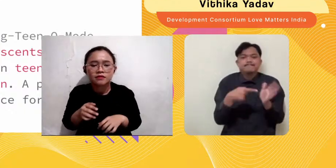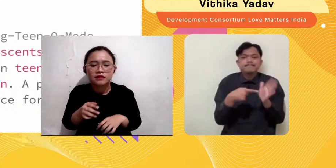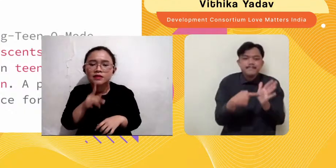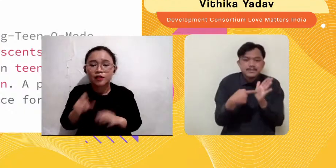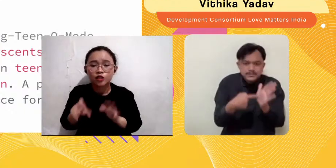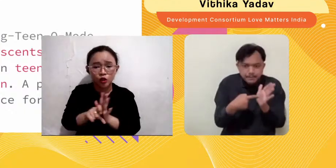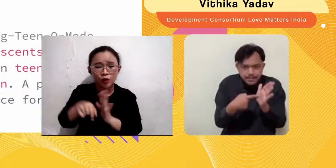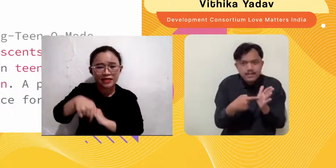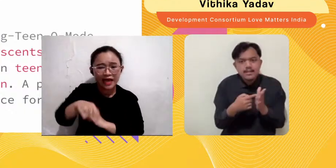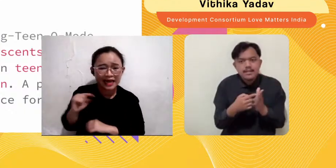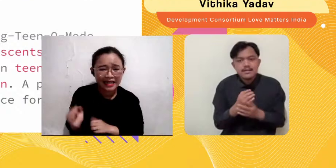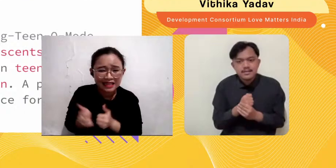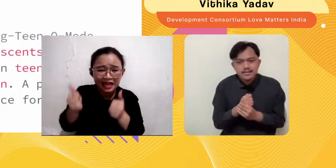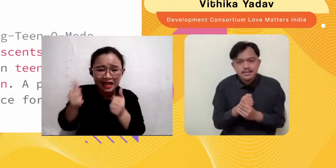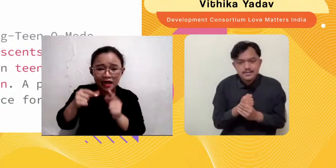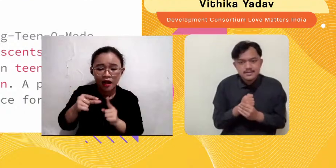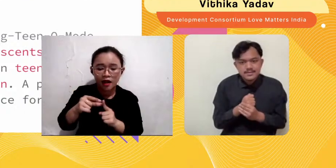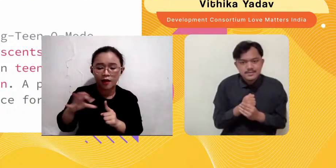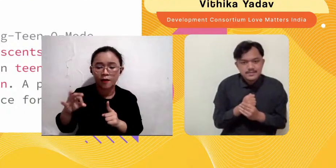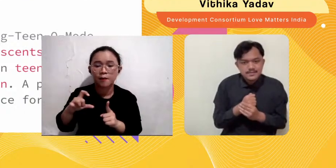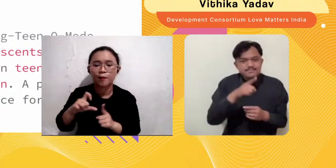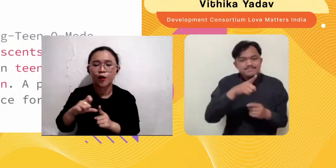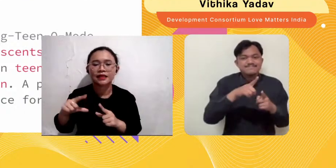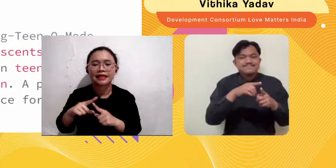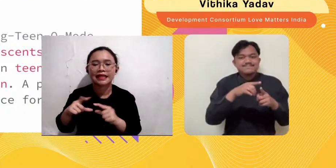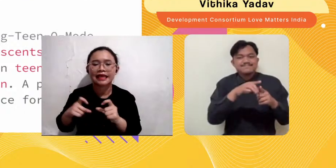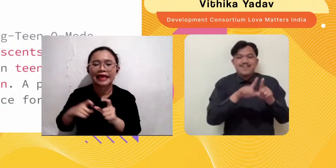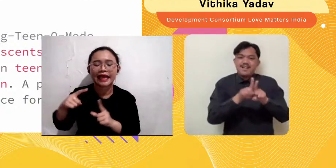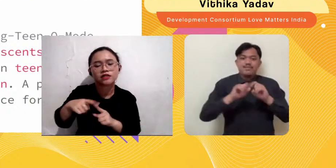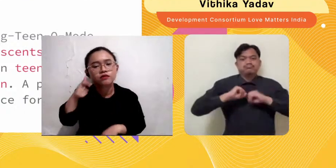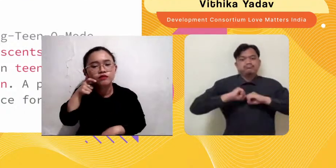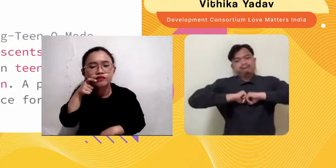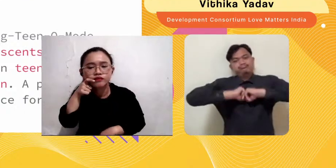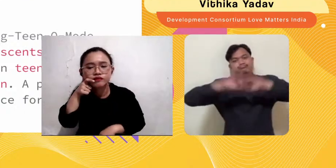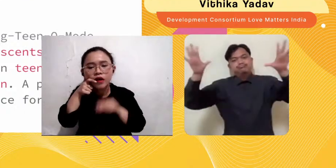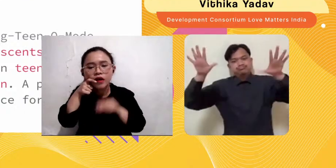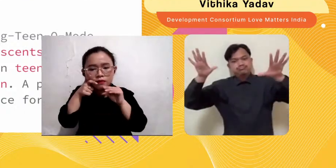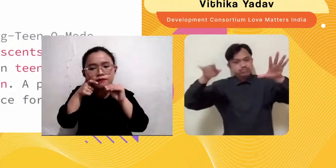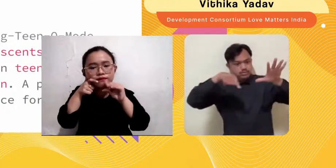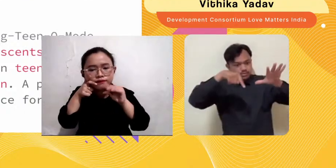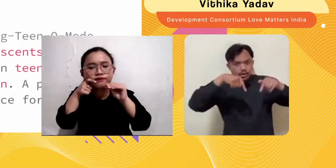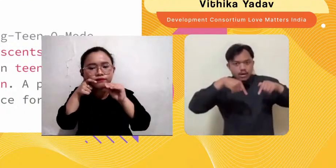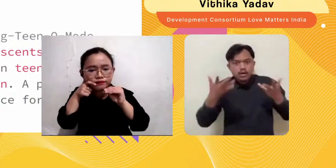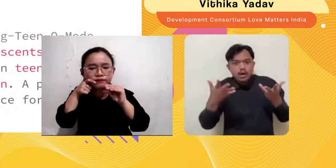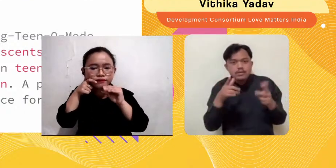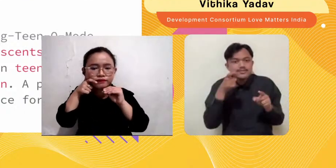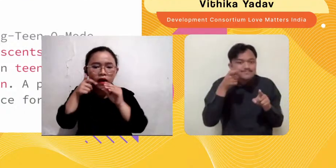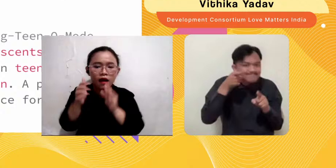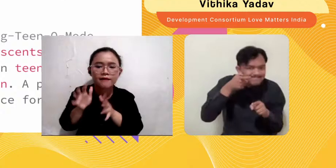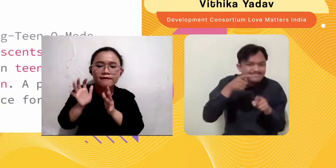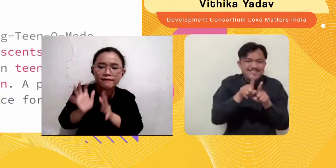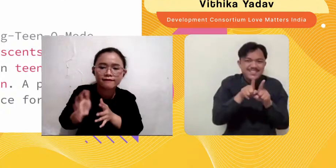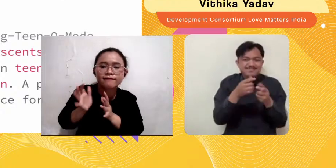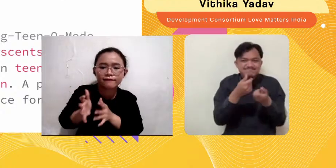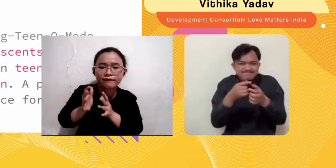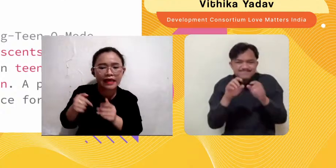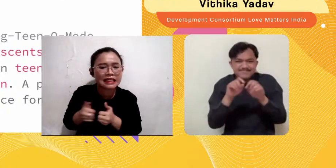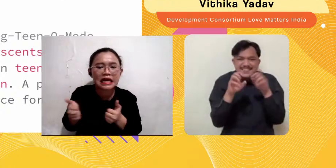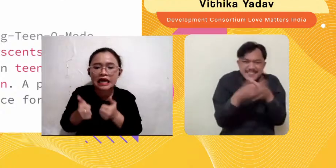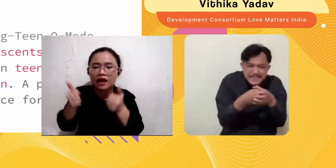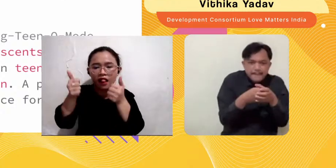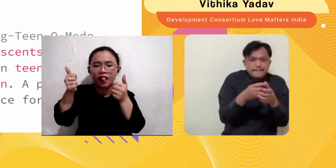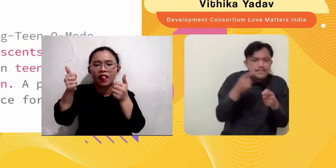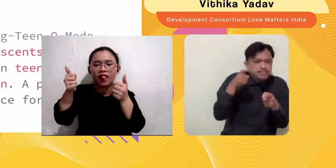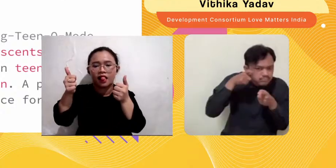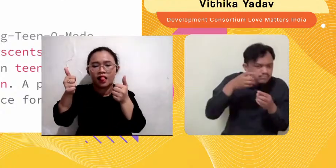before, we also launched Incognito Mode, which was India's first what we call local